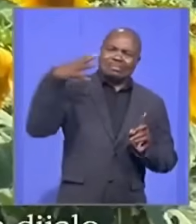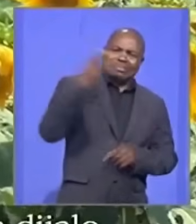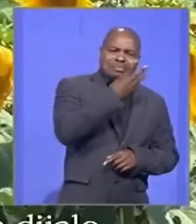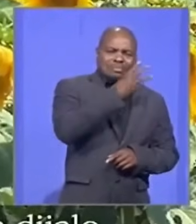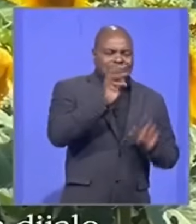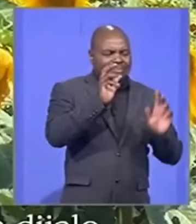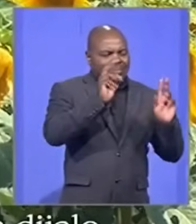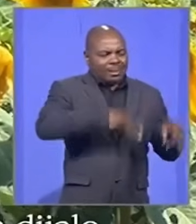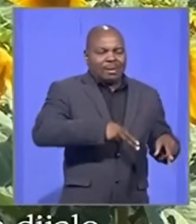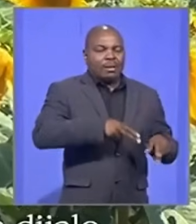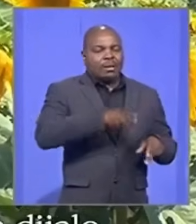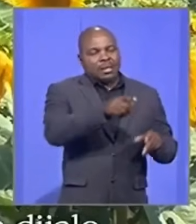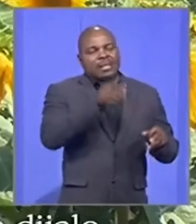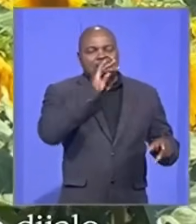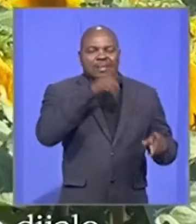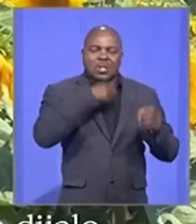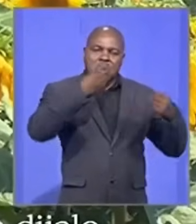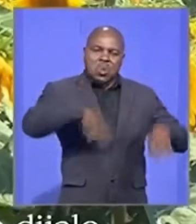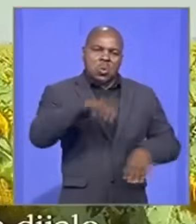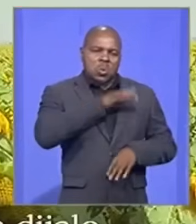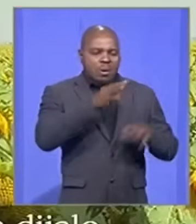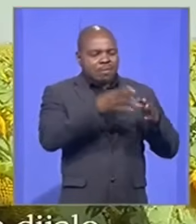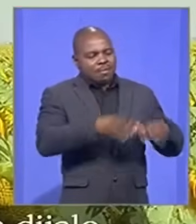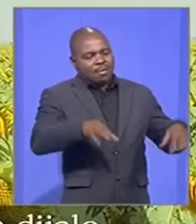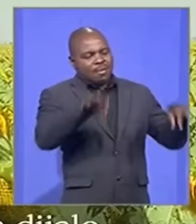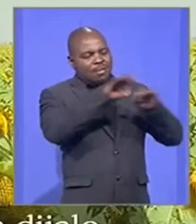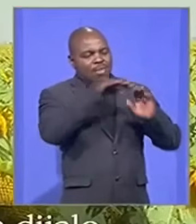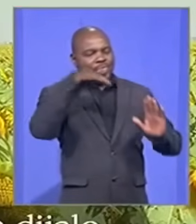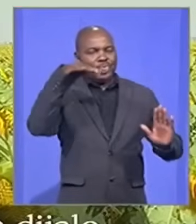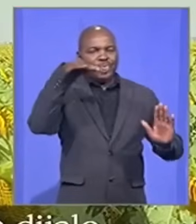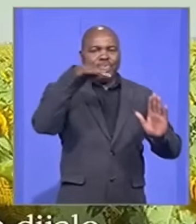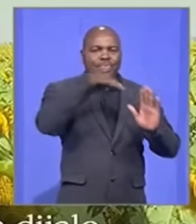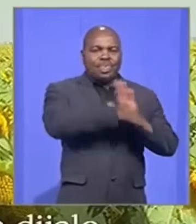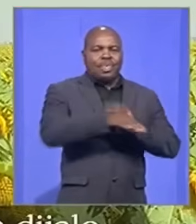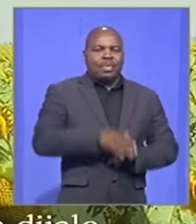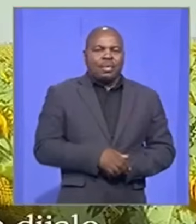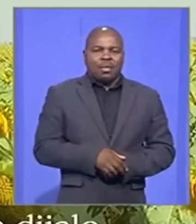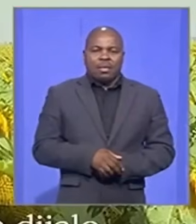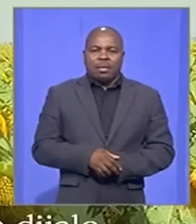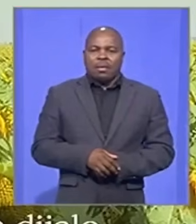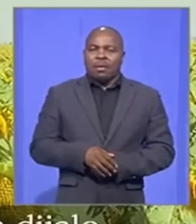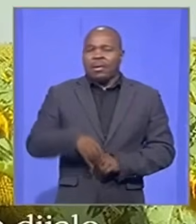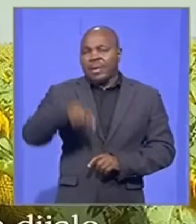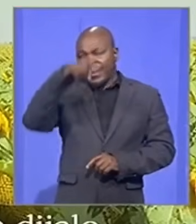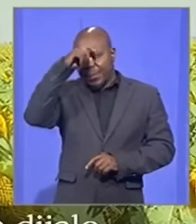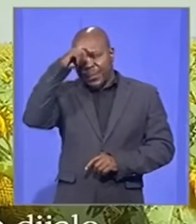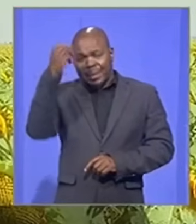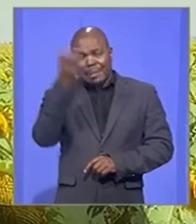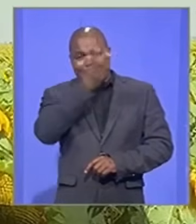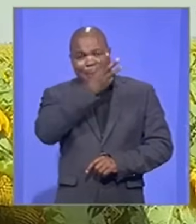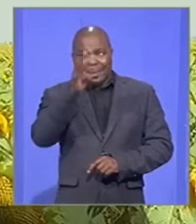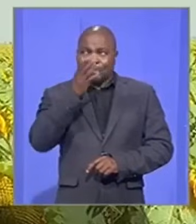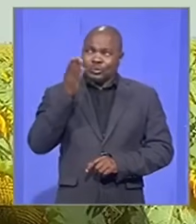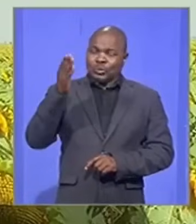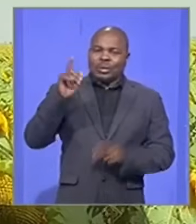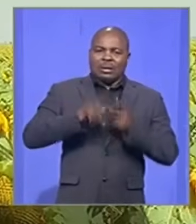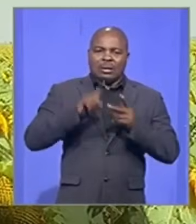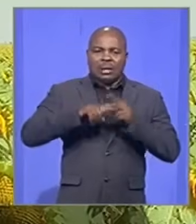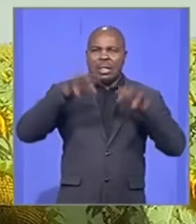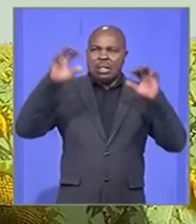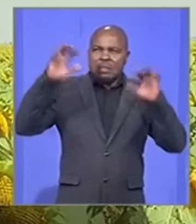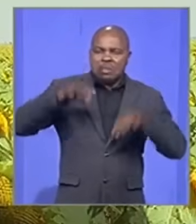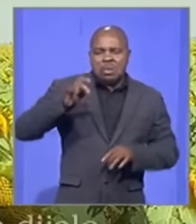kgolo gonne boleng jwa dijalo tsa gagwe bo ya tlase. Ha go sena heat wave e ntsiana pula e tla ka go ngodiela ka e